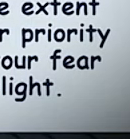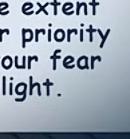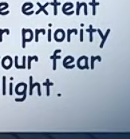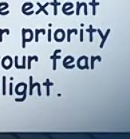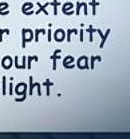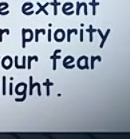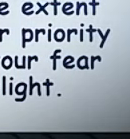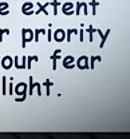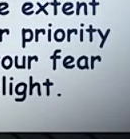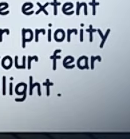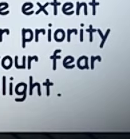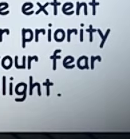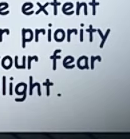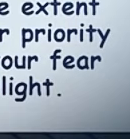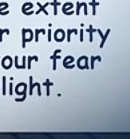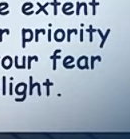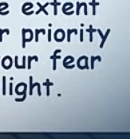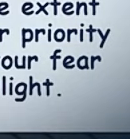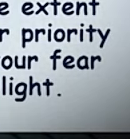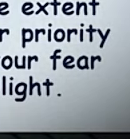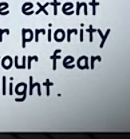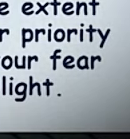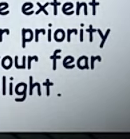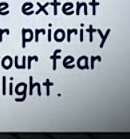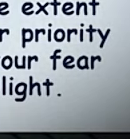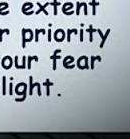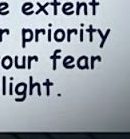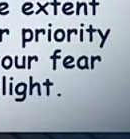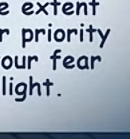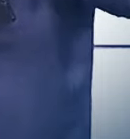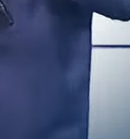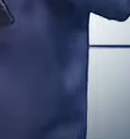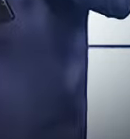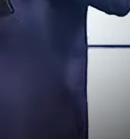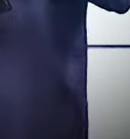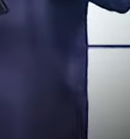pursuit. That is your fear and your